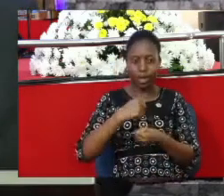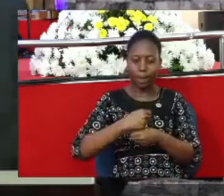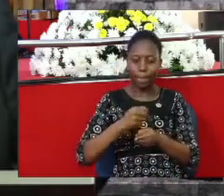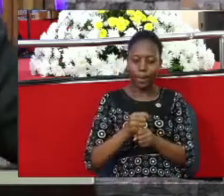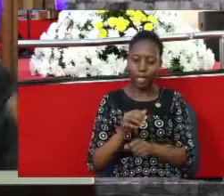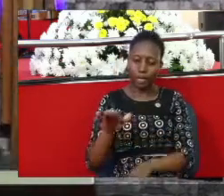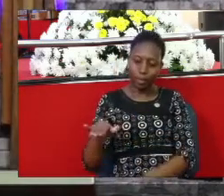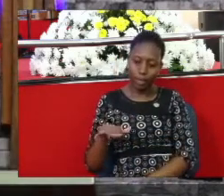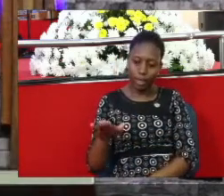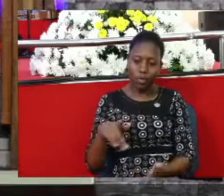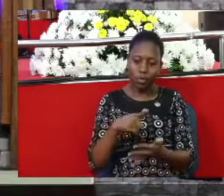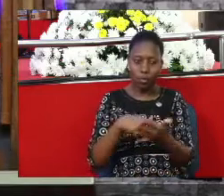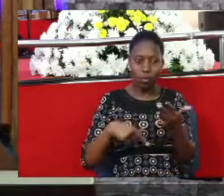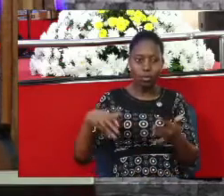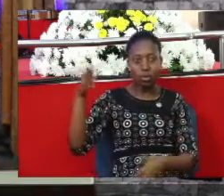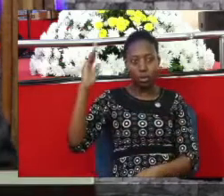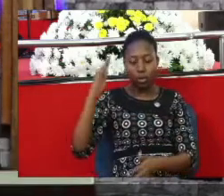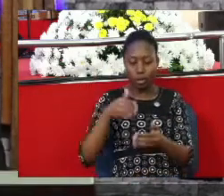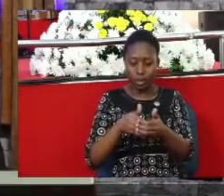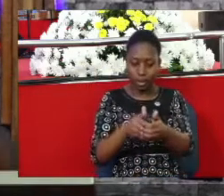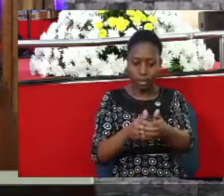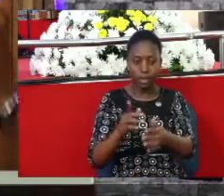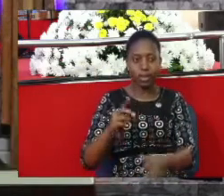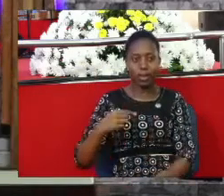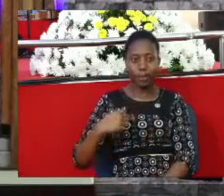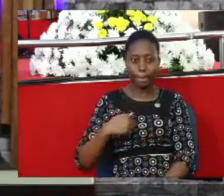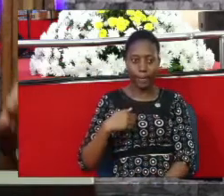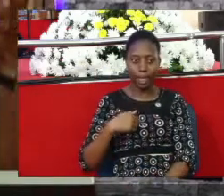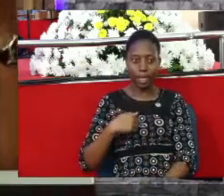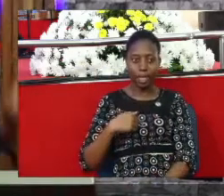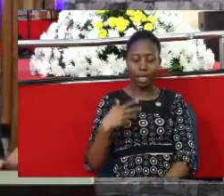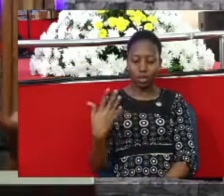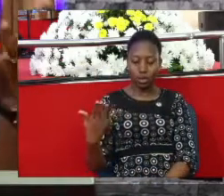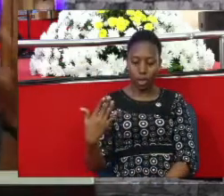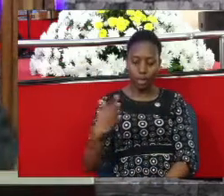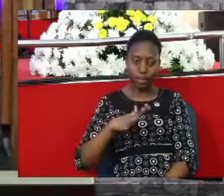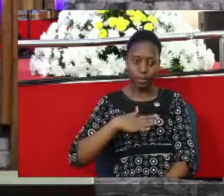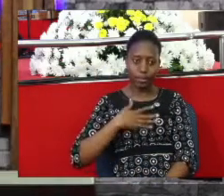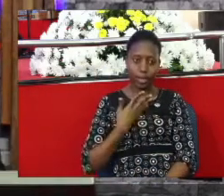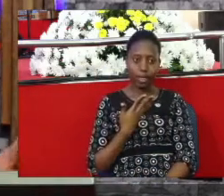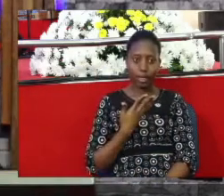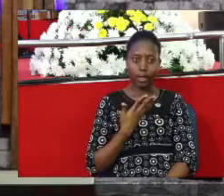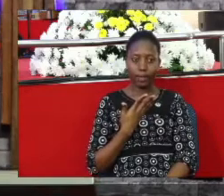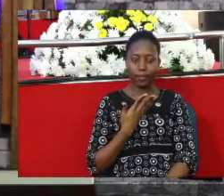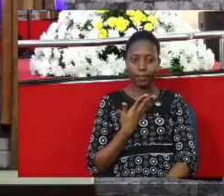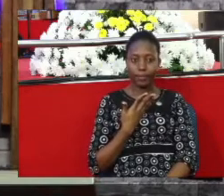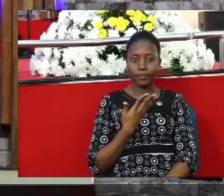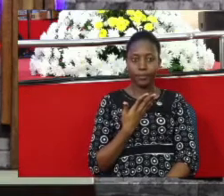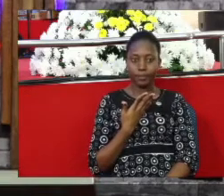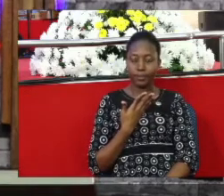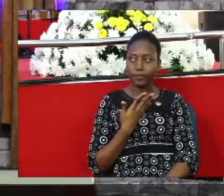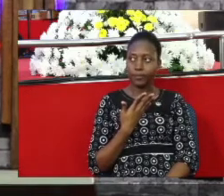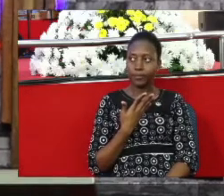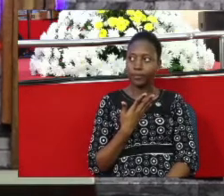God is directing into my hands with a ready and expected attitude. That's what Jabez